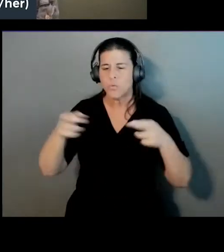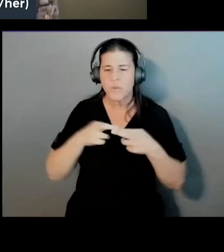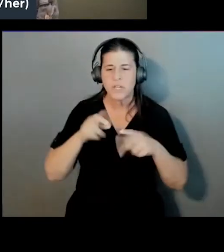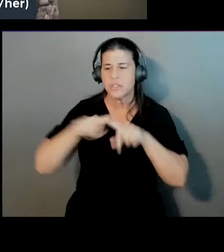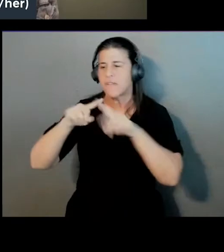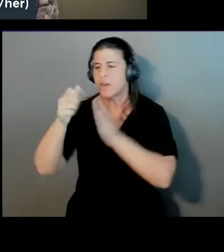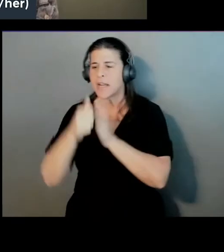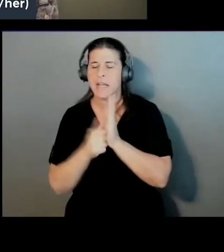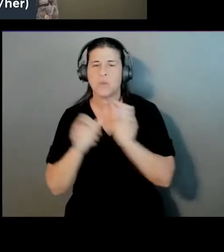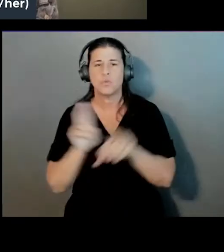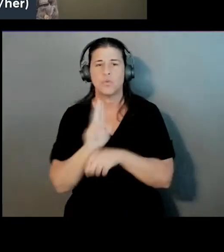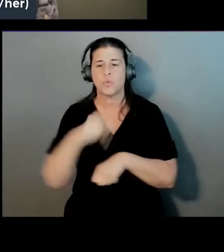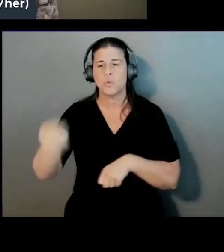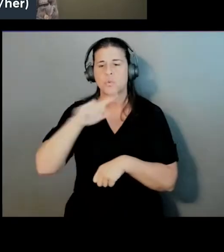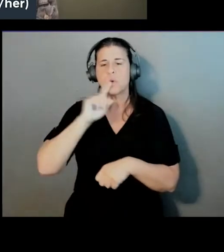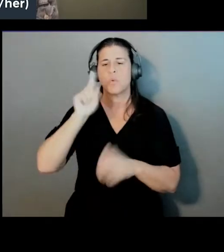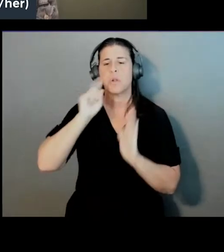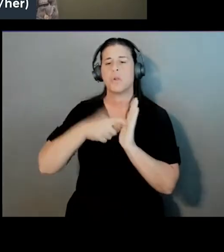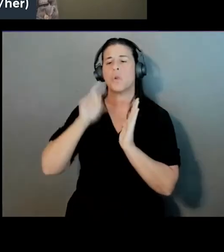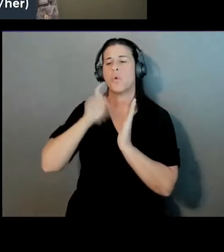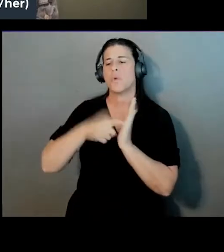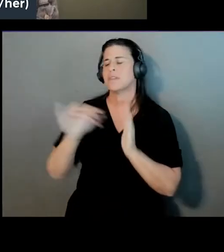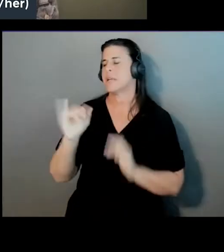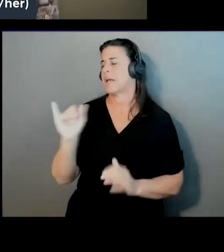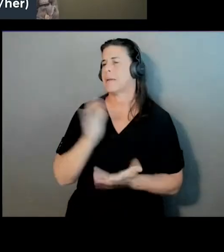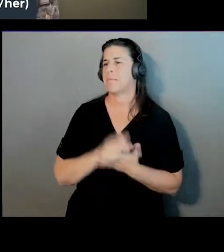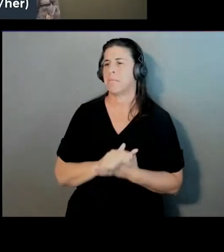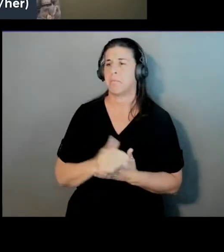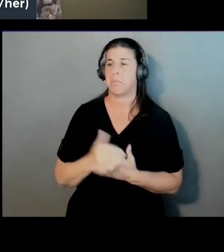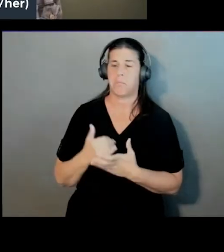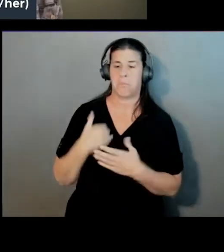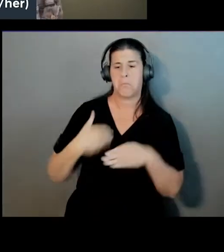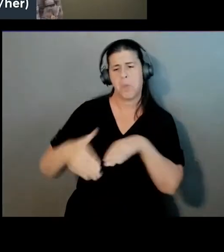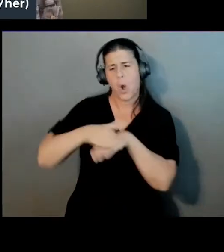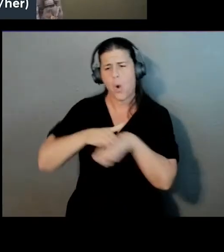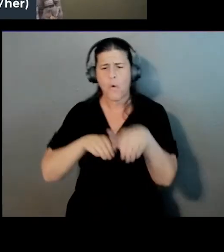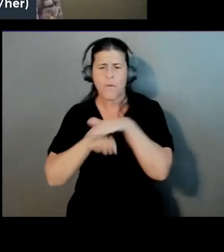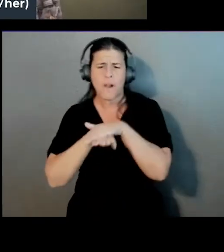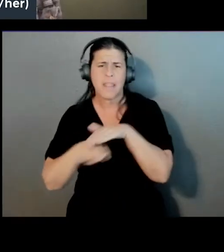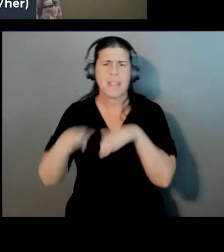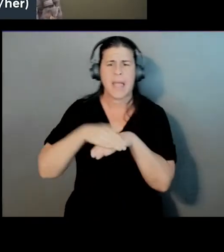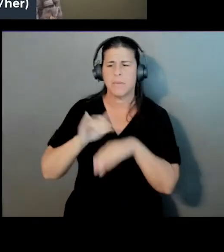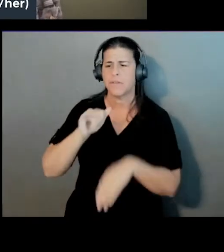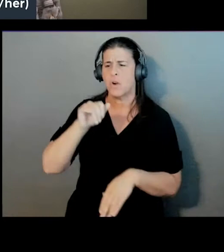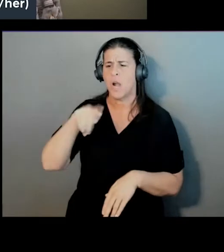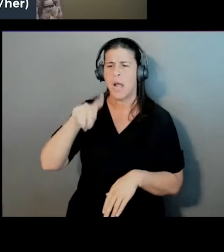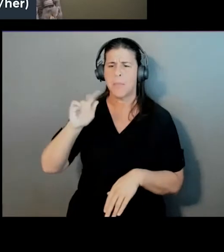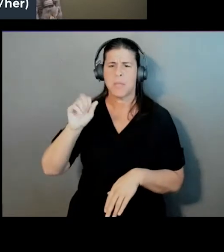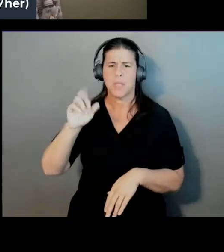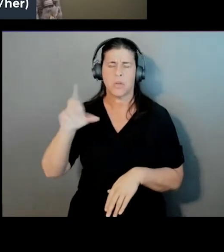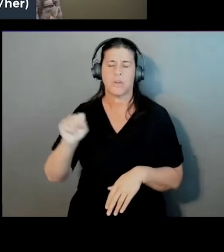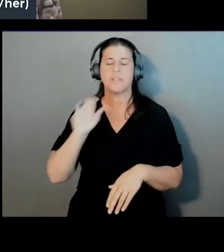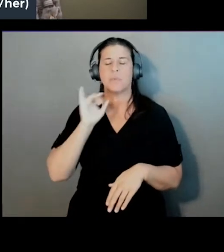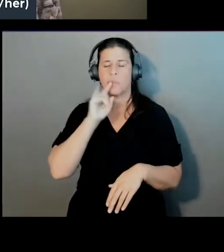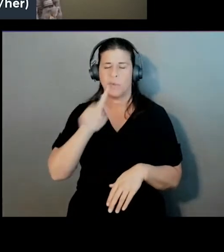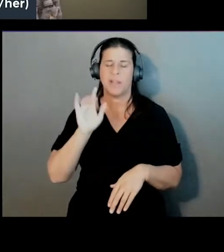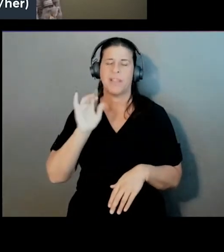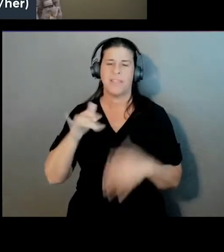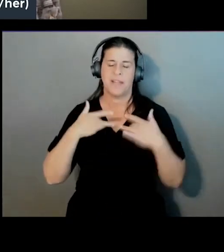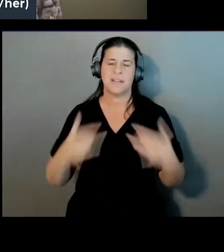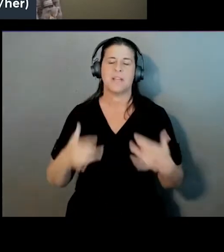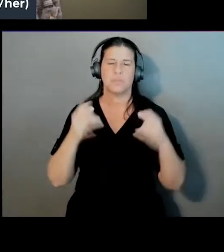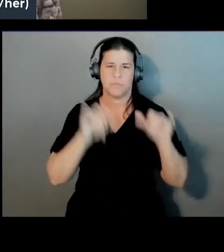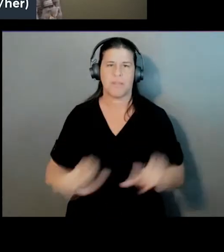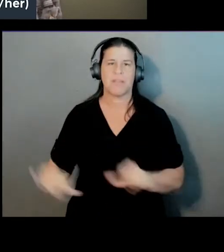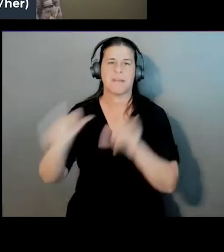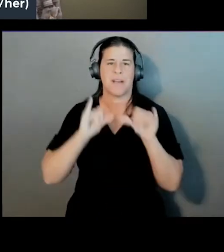them to help discover things such as, are there any overlaps in my IP address ranges, which is something that is very common and very